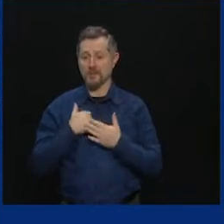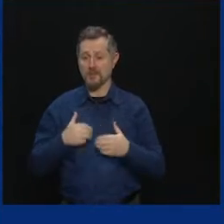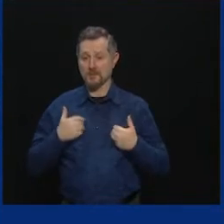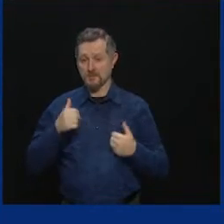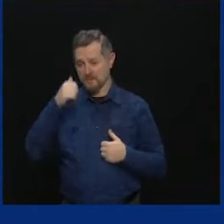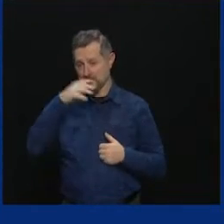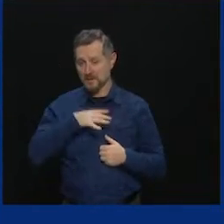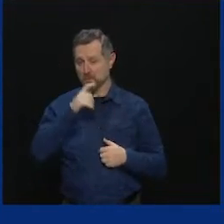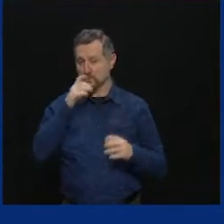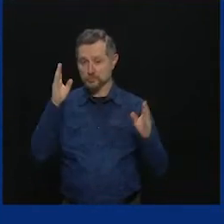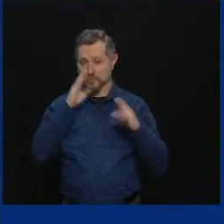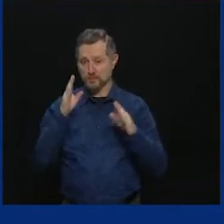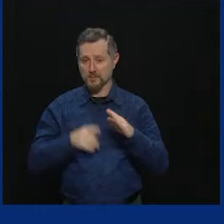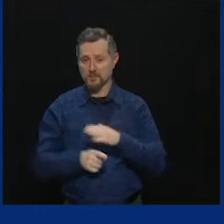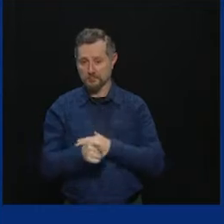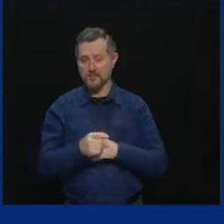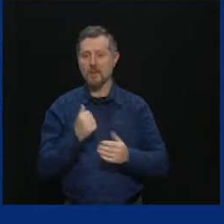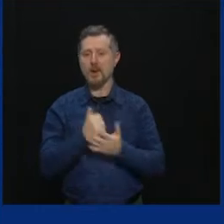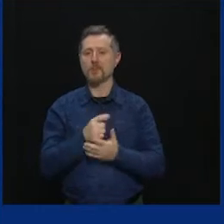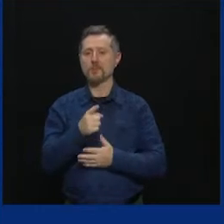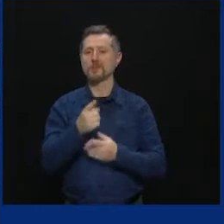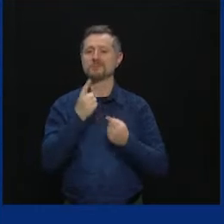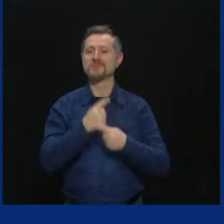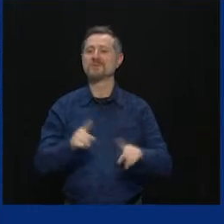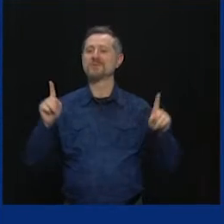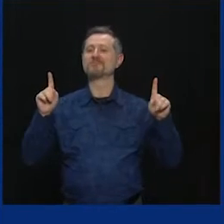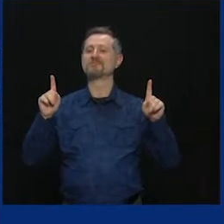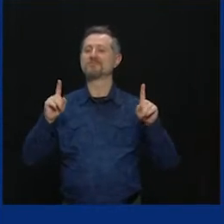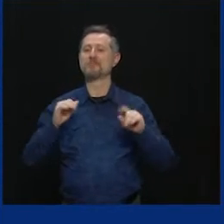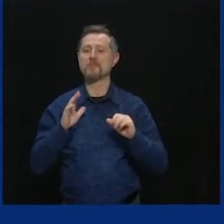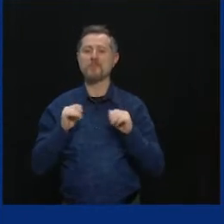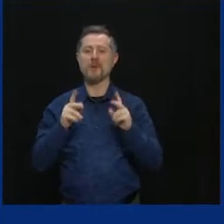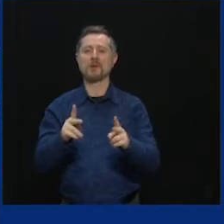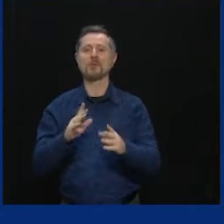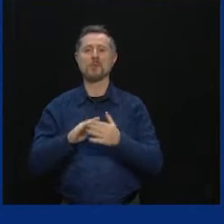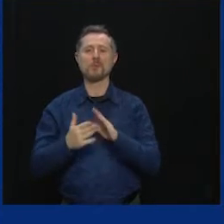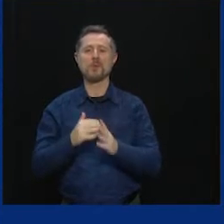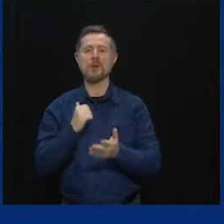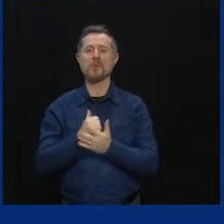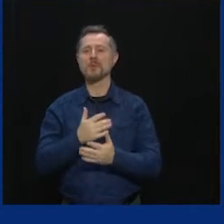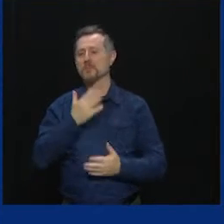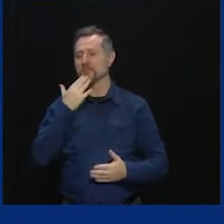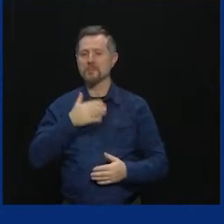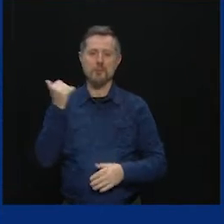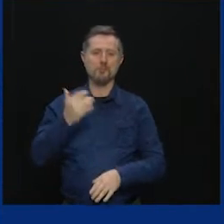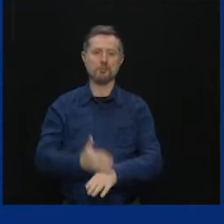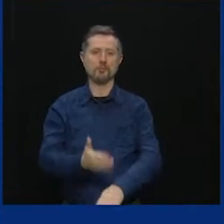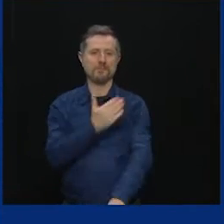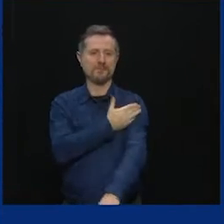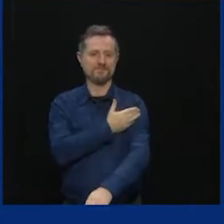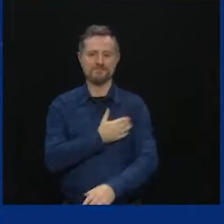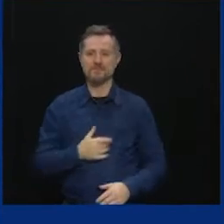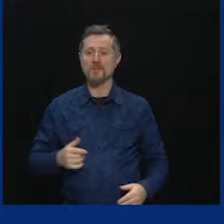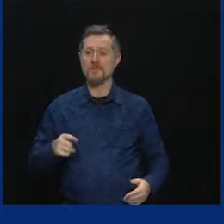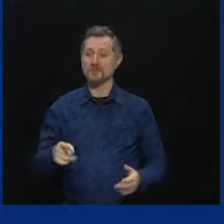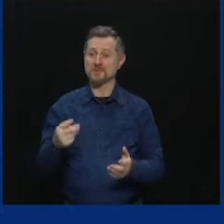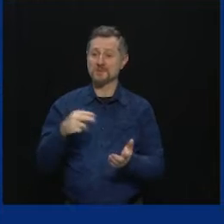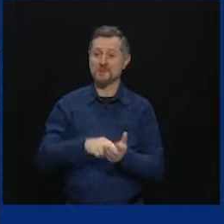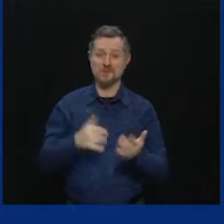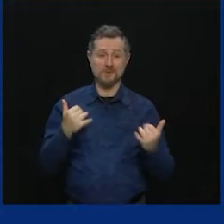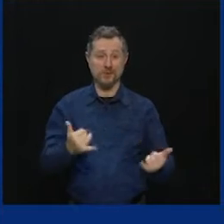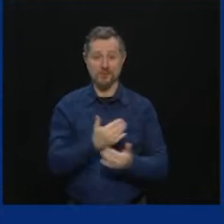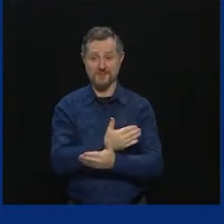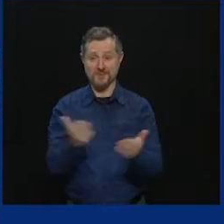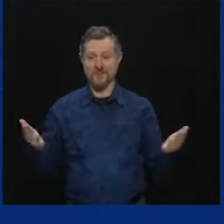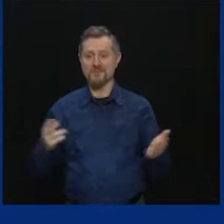trouble into credible messengers going back into their community to help bring resolve. I take you standing today